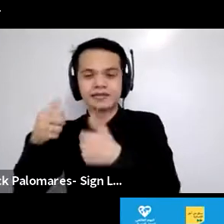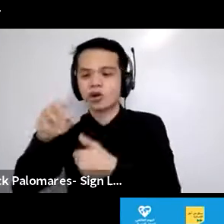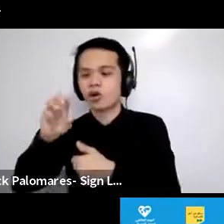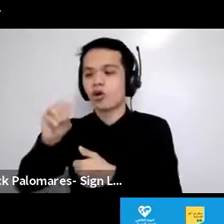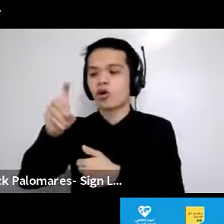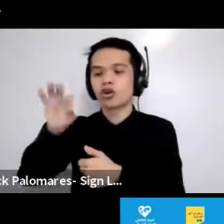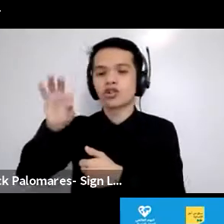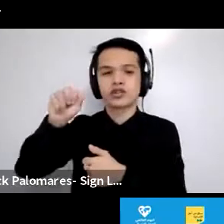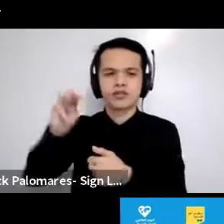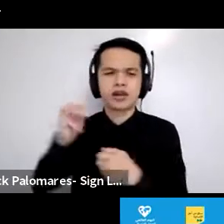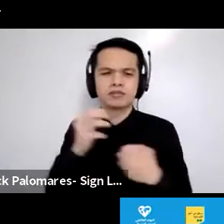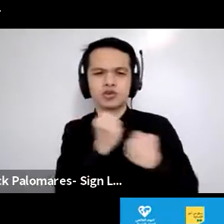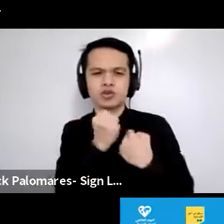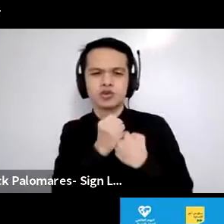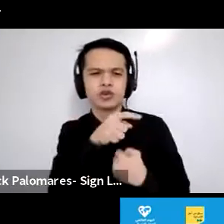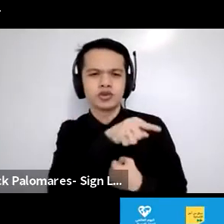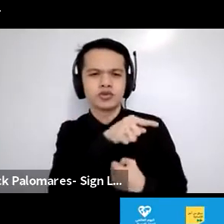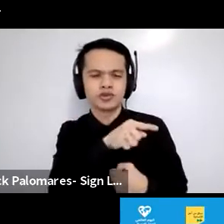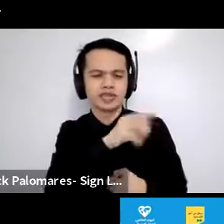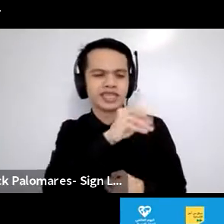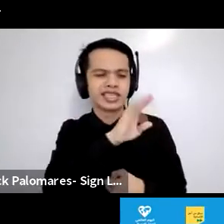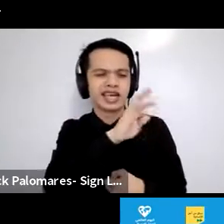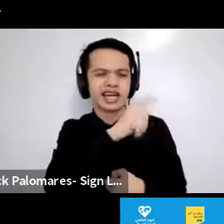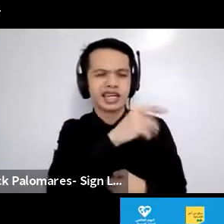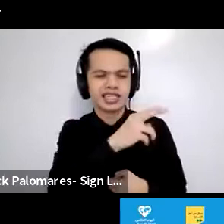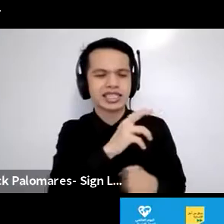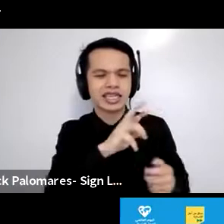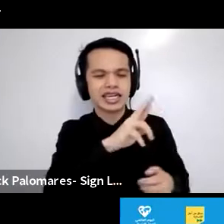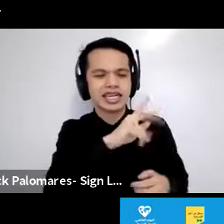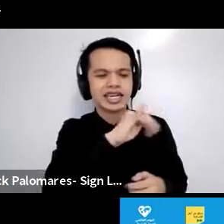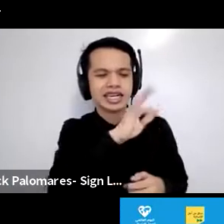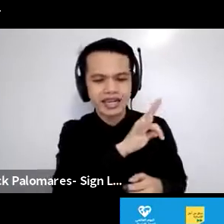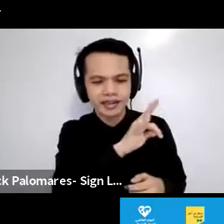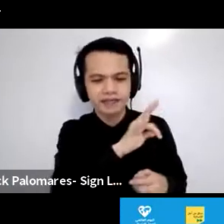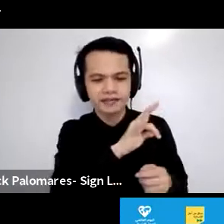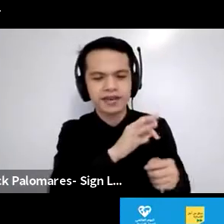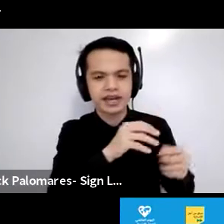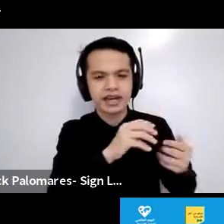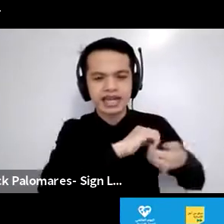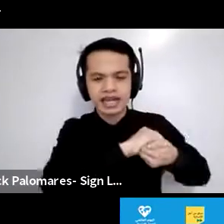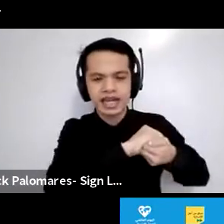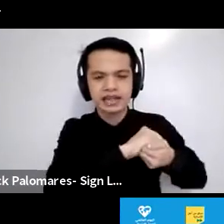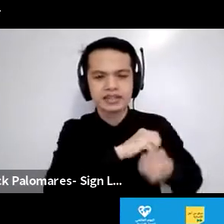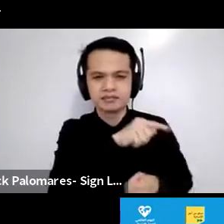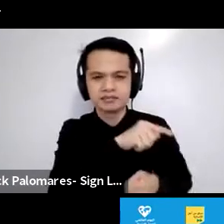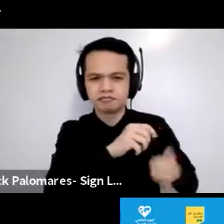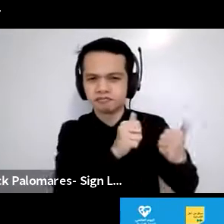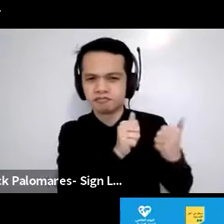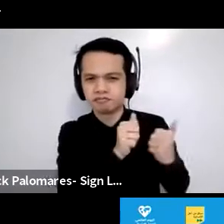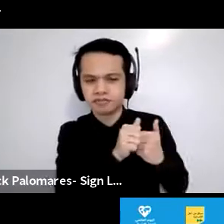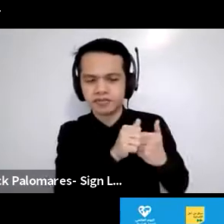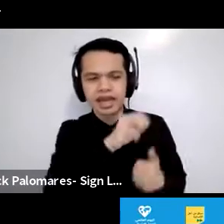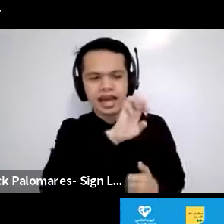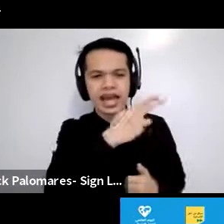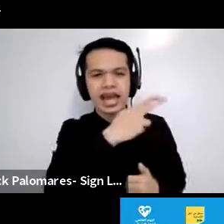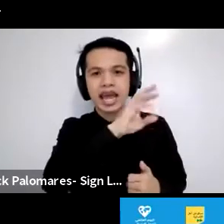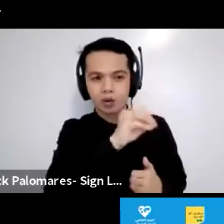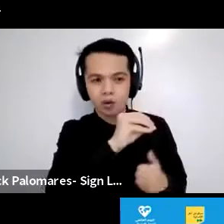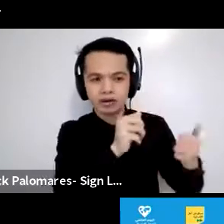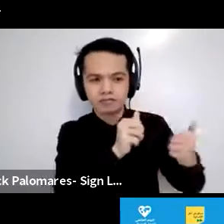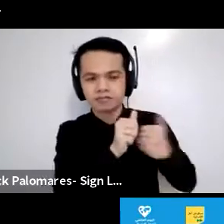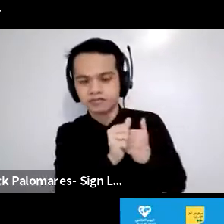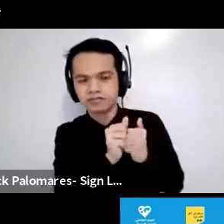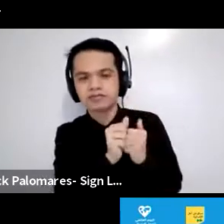support from the Dutch Relief Alliance and the European Civil Protection Humanitarian Aid Operations, or ECHO, we work